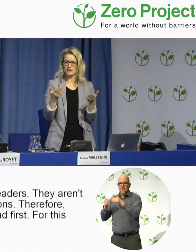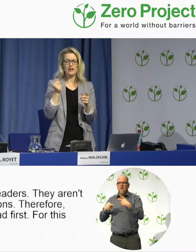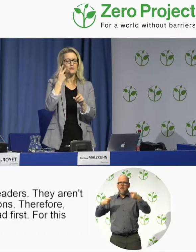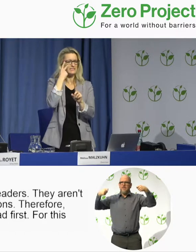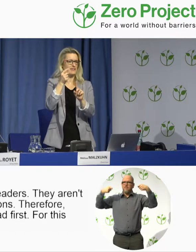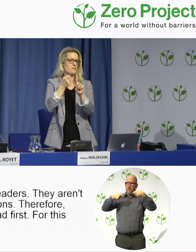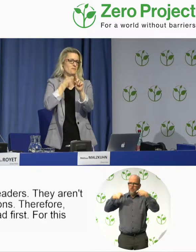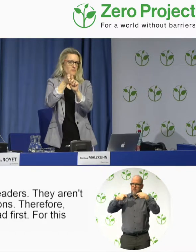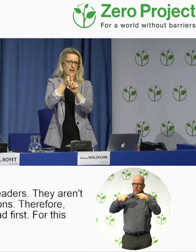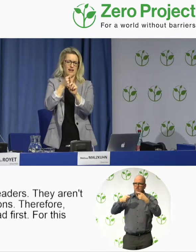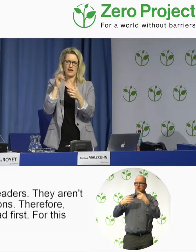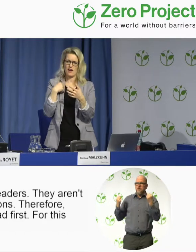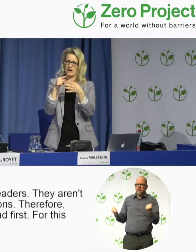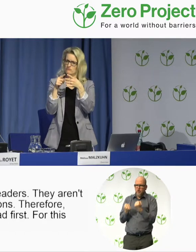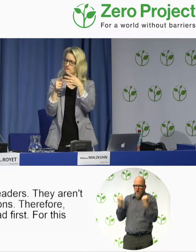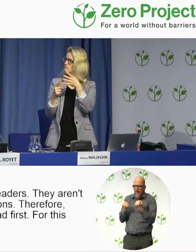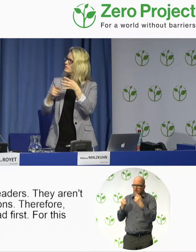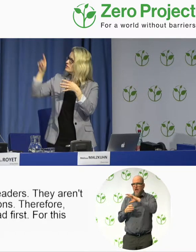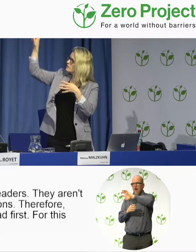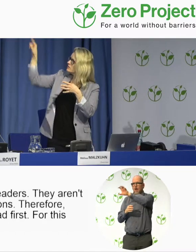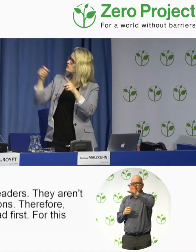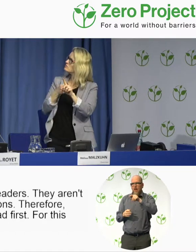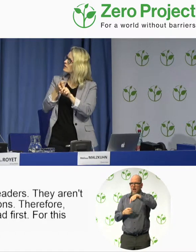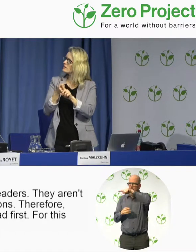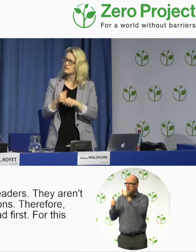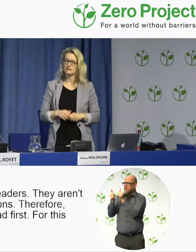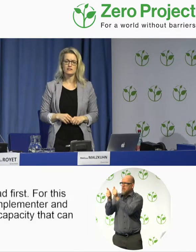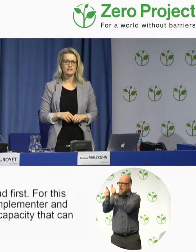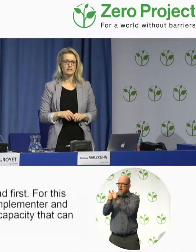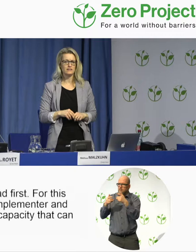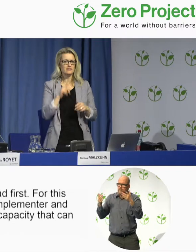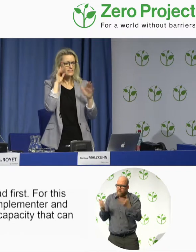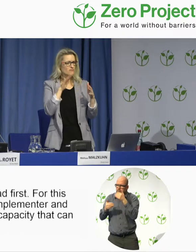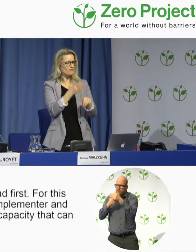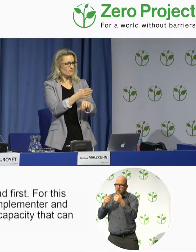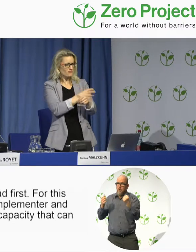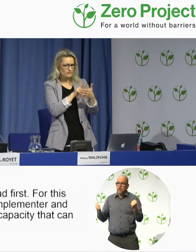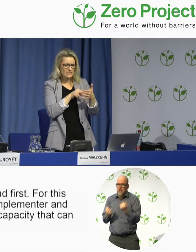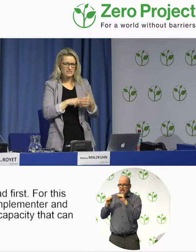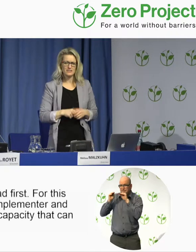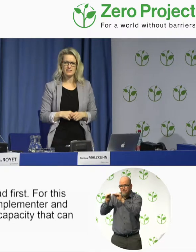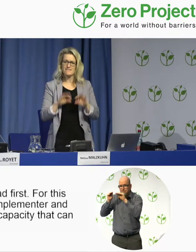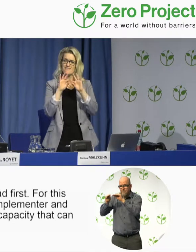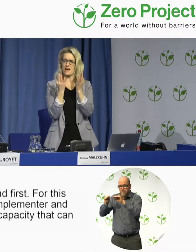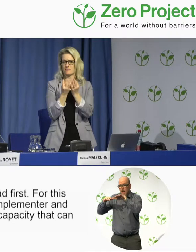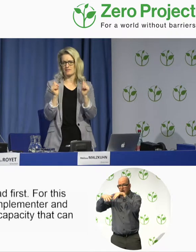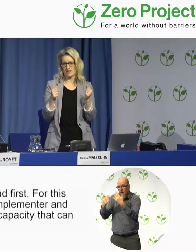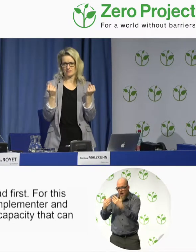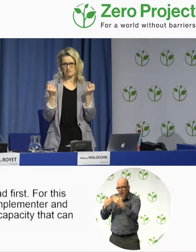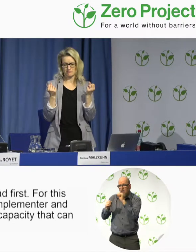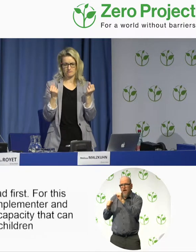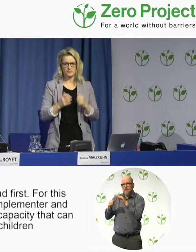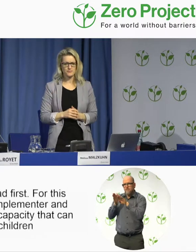partnership for training and to increase capacity, which can lead to the impacts that I just described to you. To